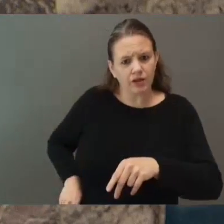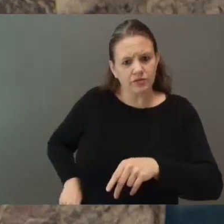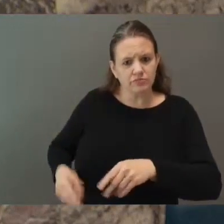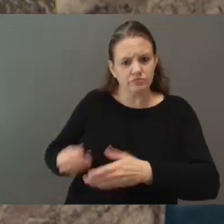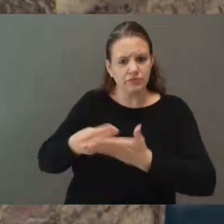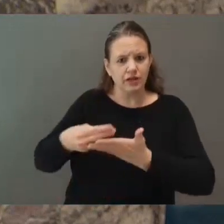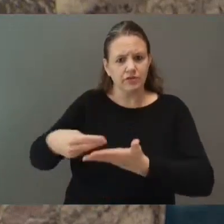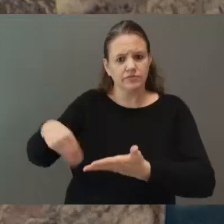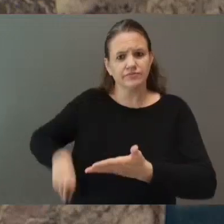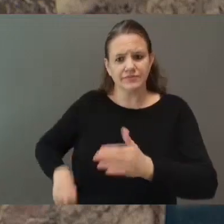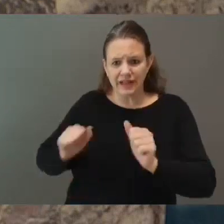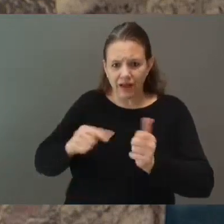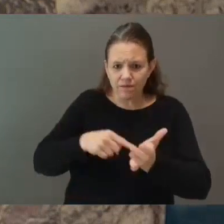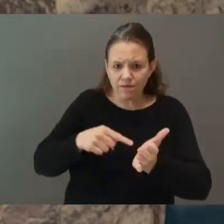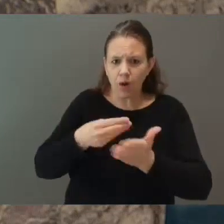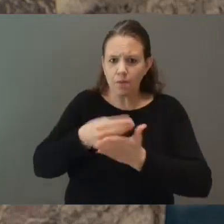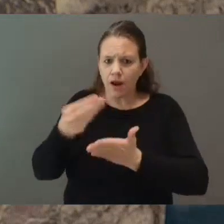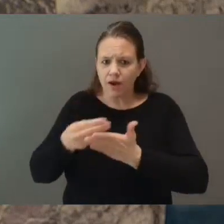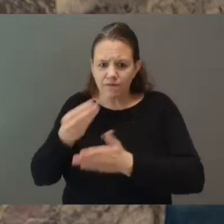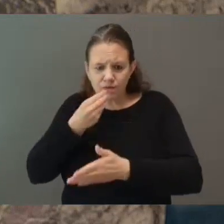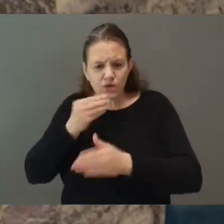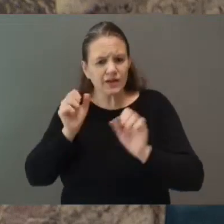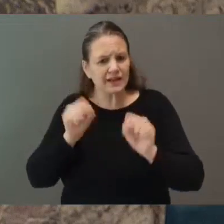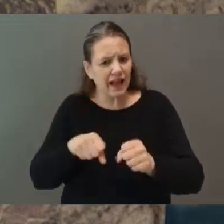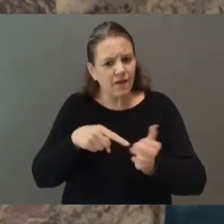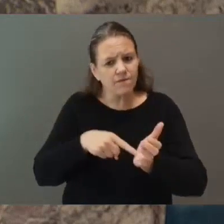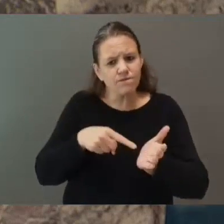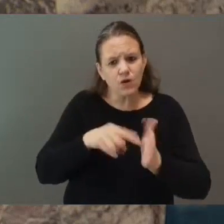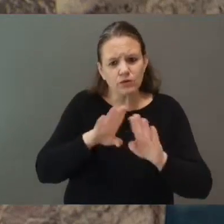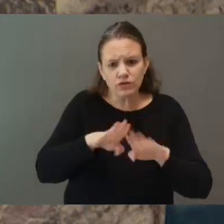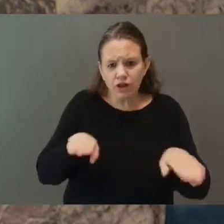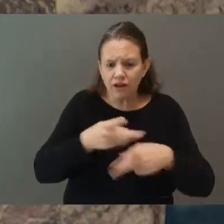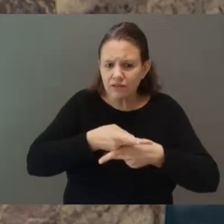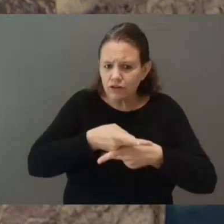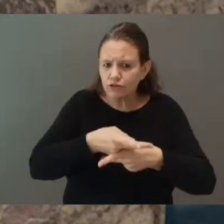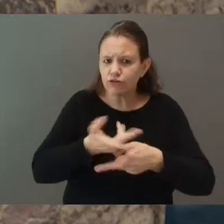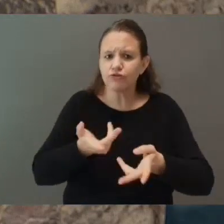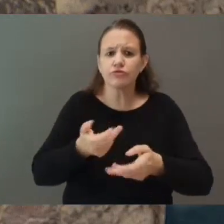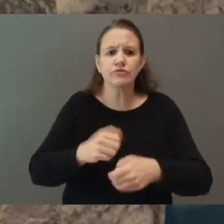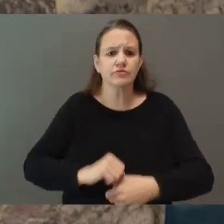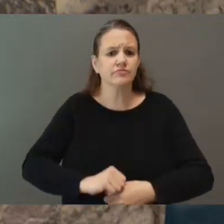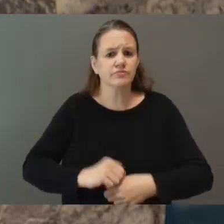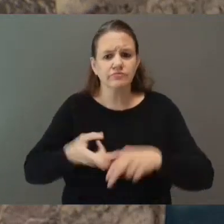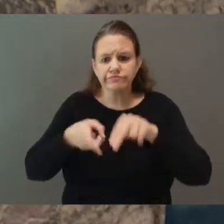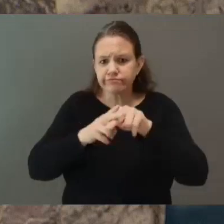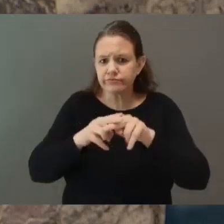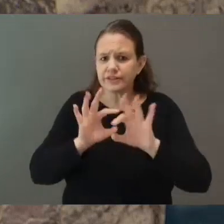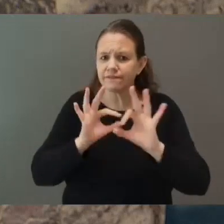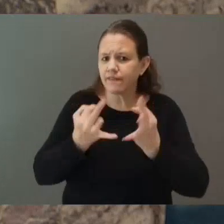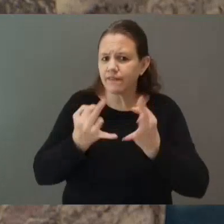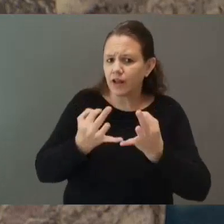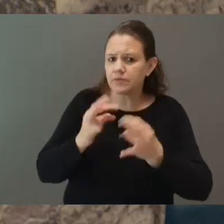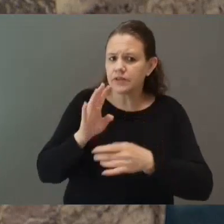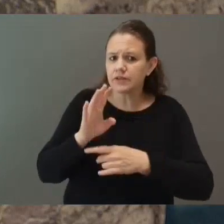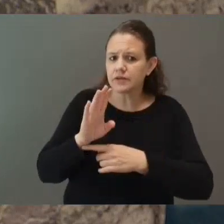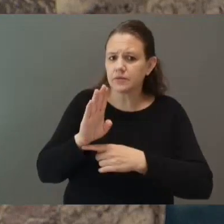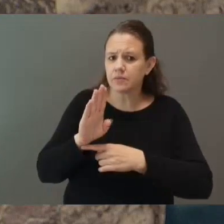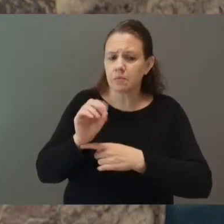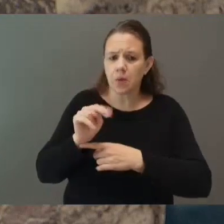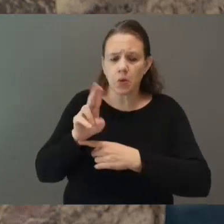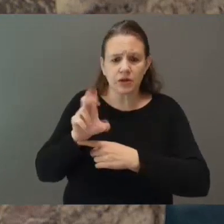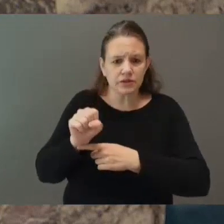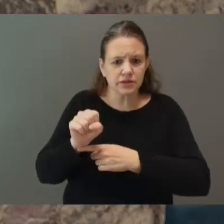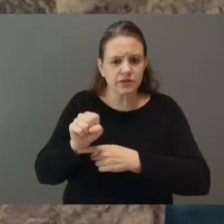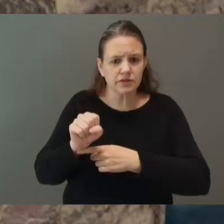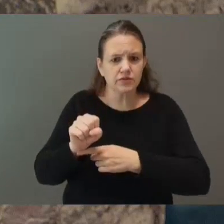more to families on family bonus, something they've never done. You know, we're giving people breaks on their electricity. We're giving breaks on ICBC. But let's